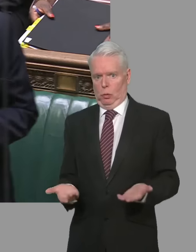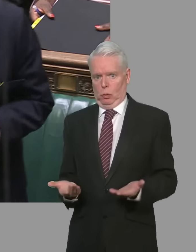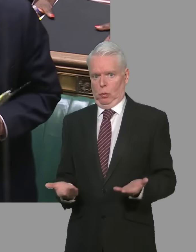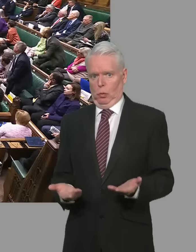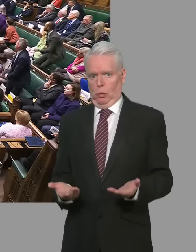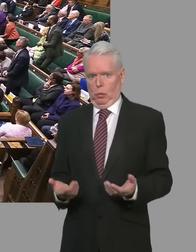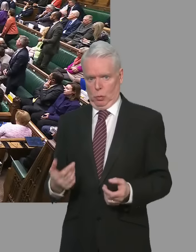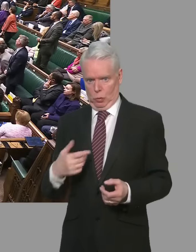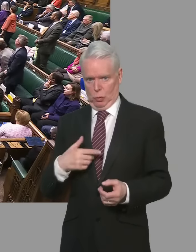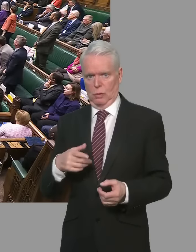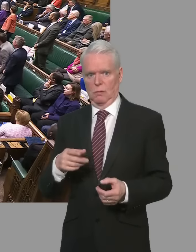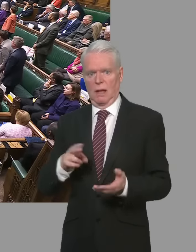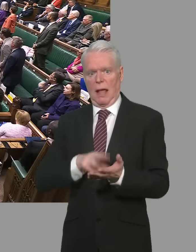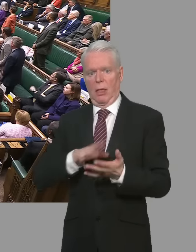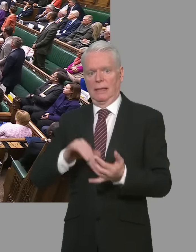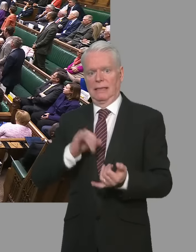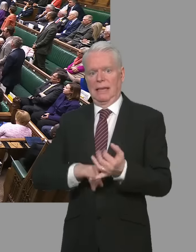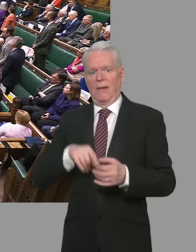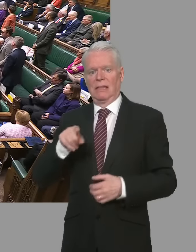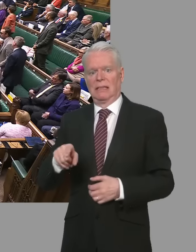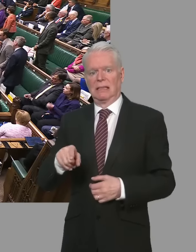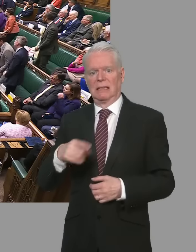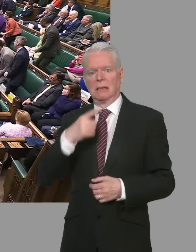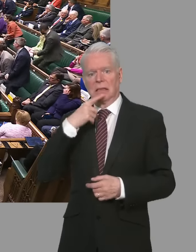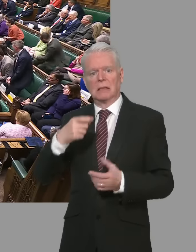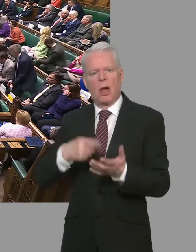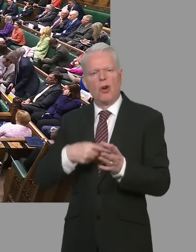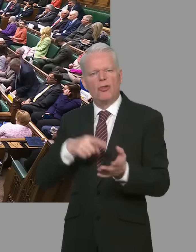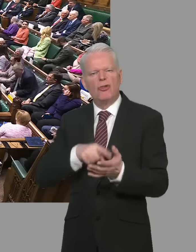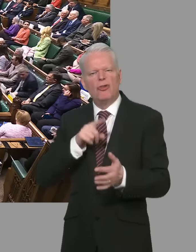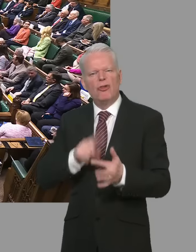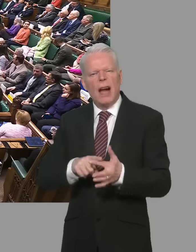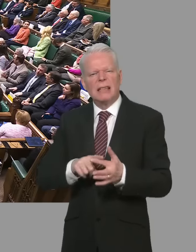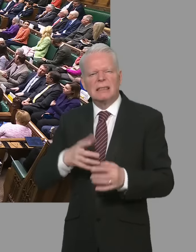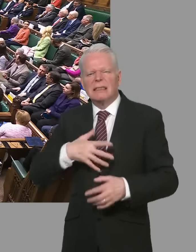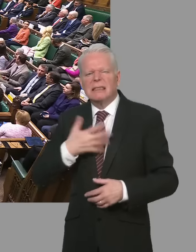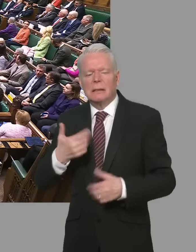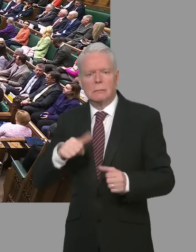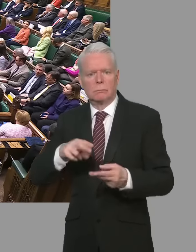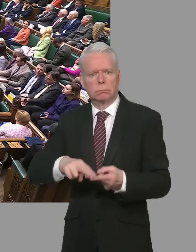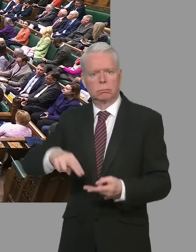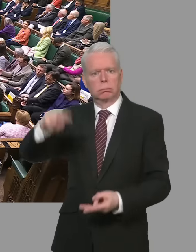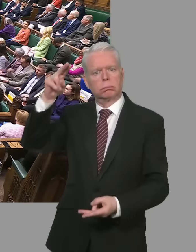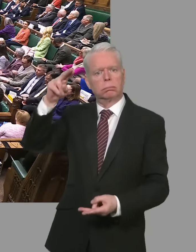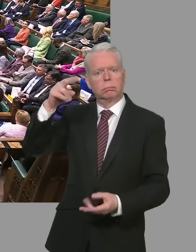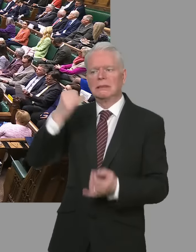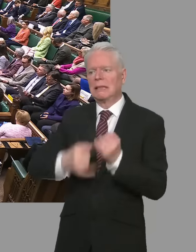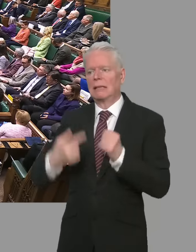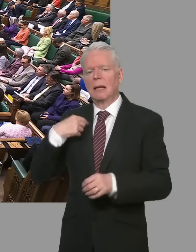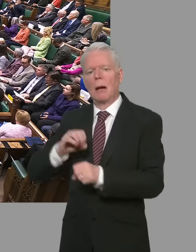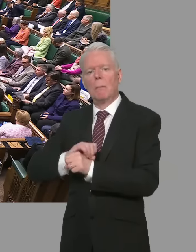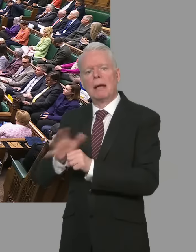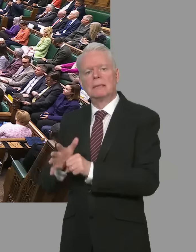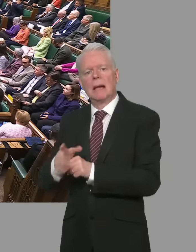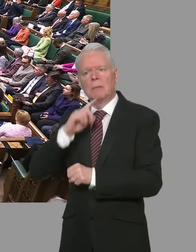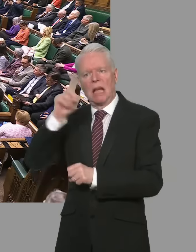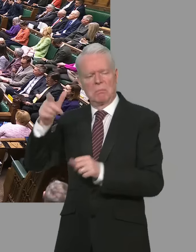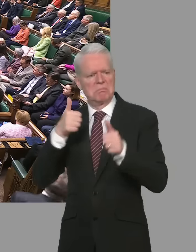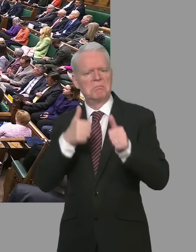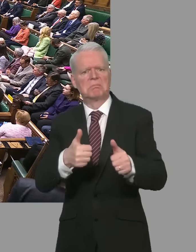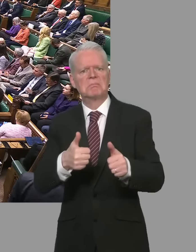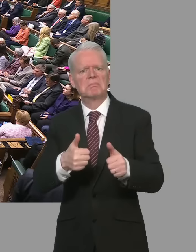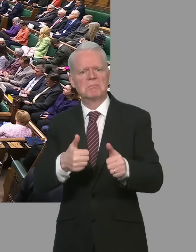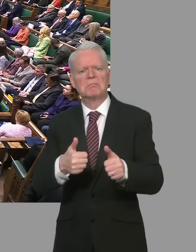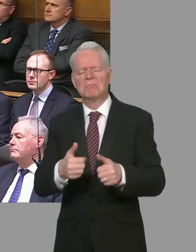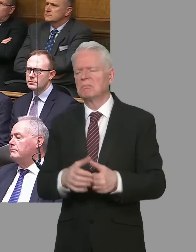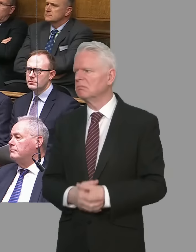making. Neil Shaftesbury-Hurst's final question. Thank you very much, Mr. Speaker. On the 21st of November of last year,